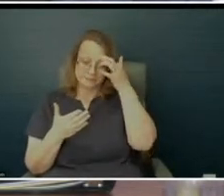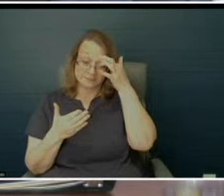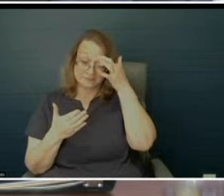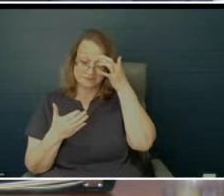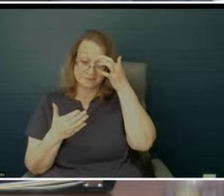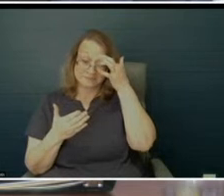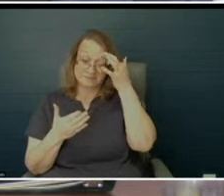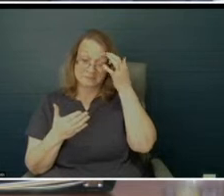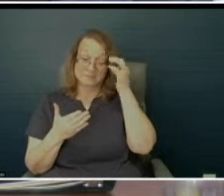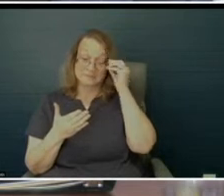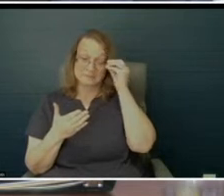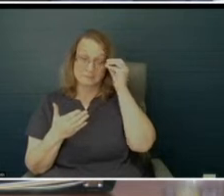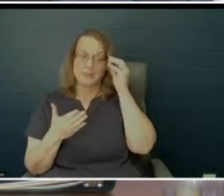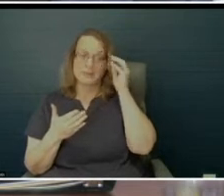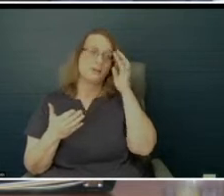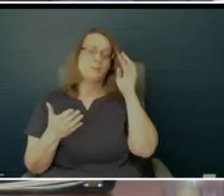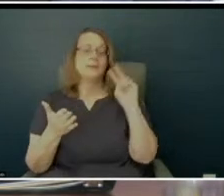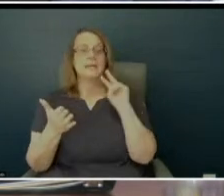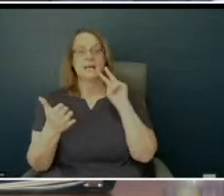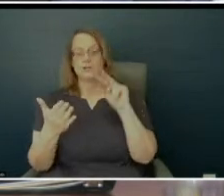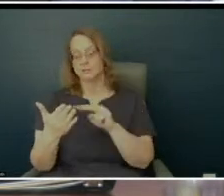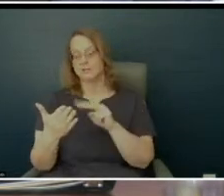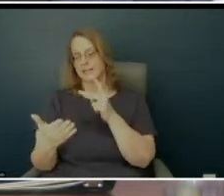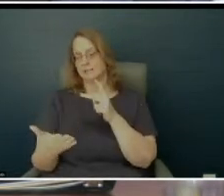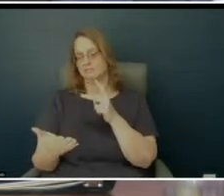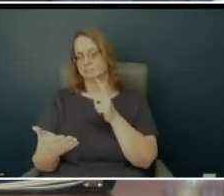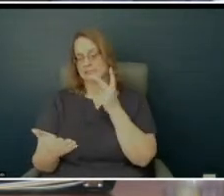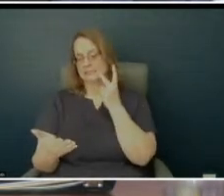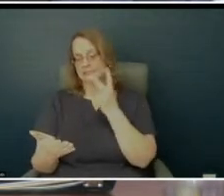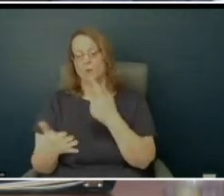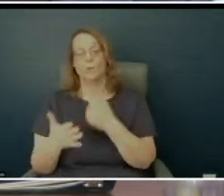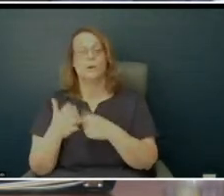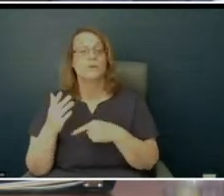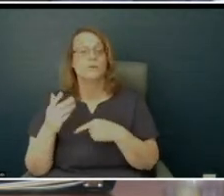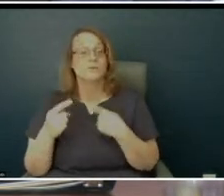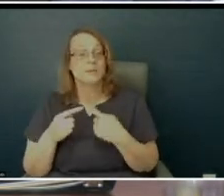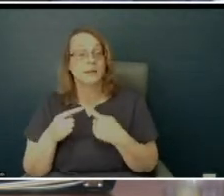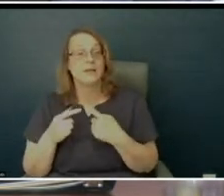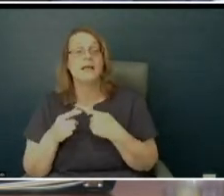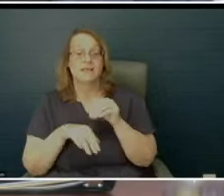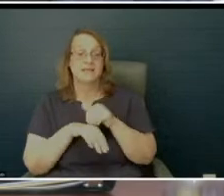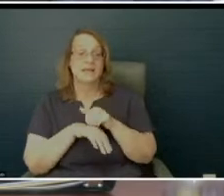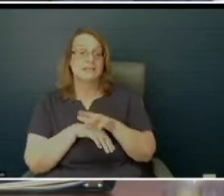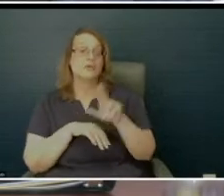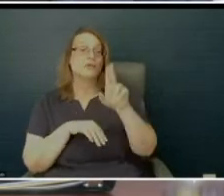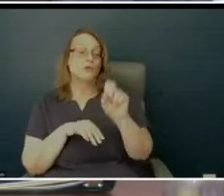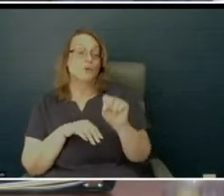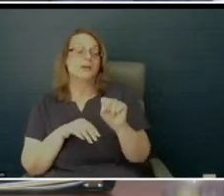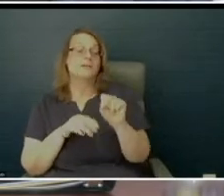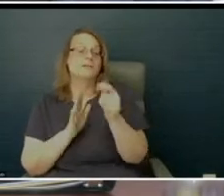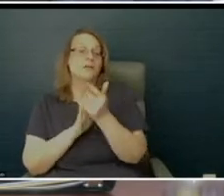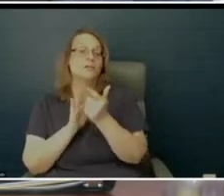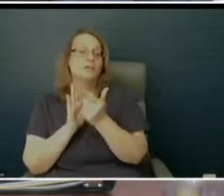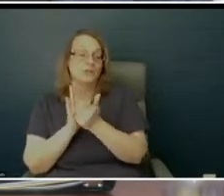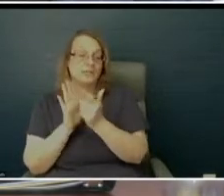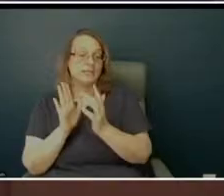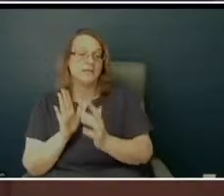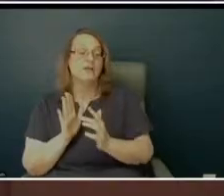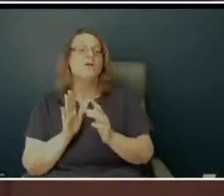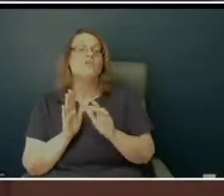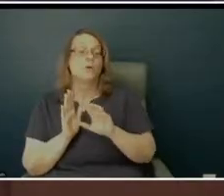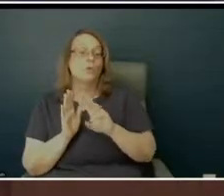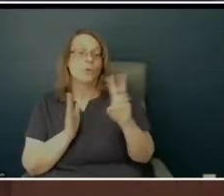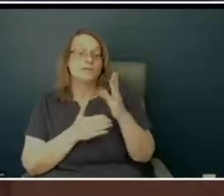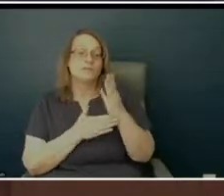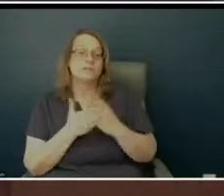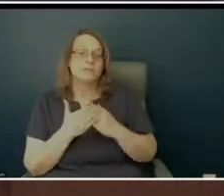get a feel for what it was, and then I forwarded it to the United States Attorney for the Western District of Pennsylvania. Did they get back to you?